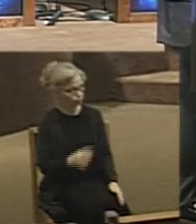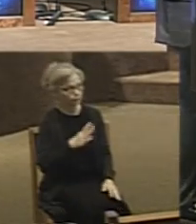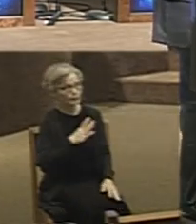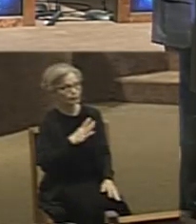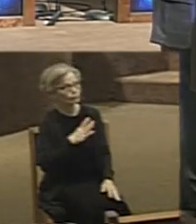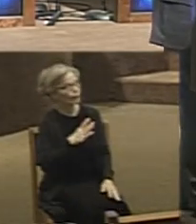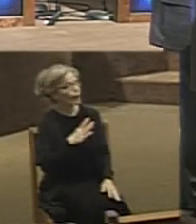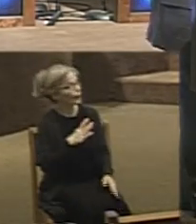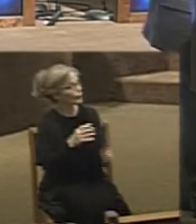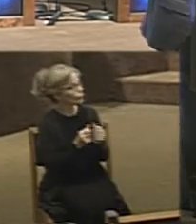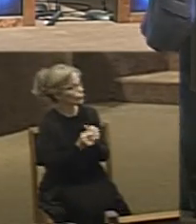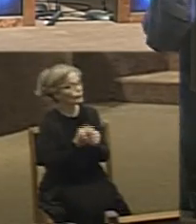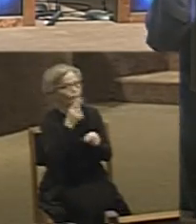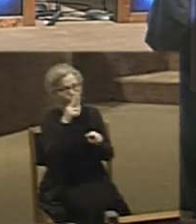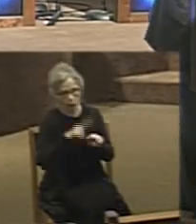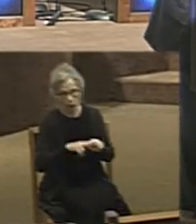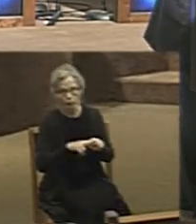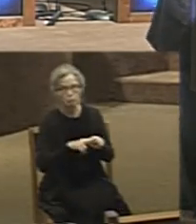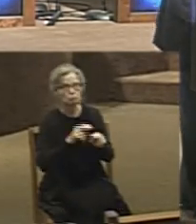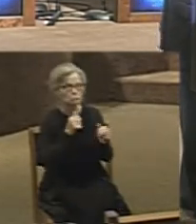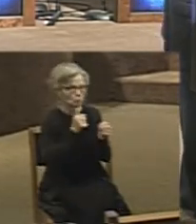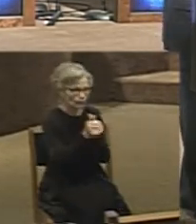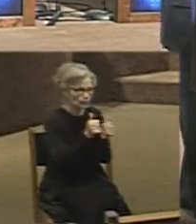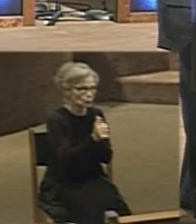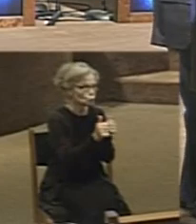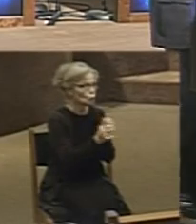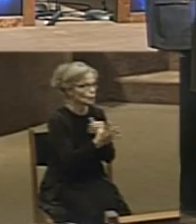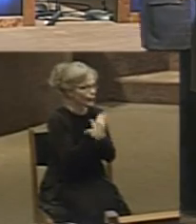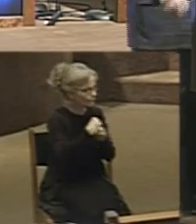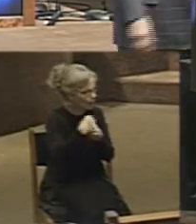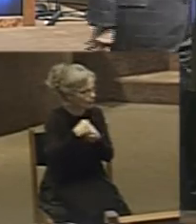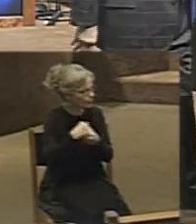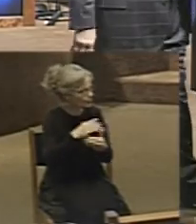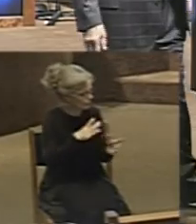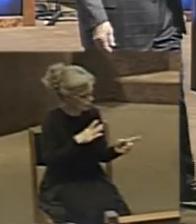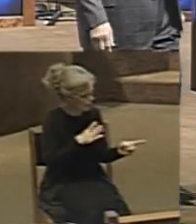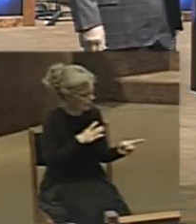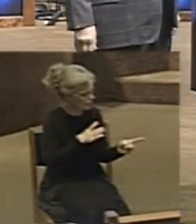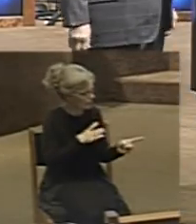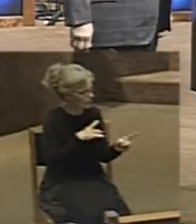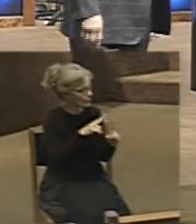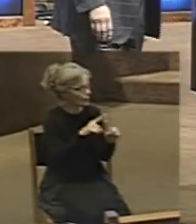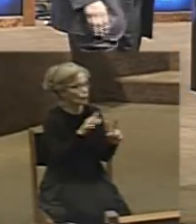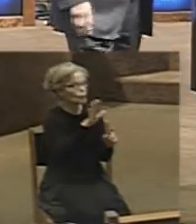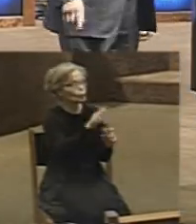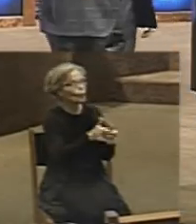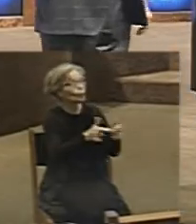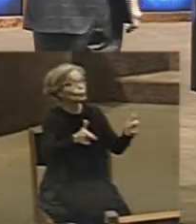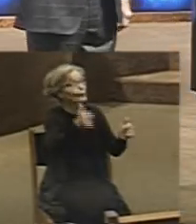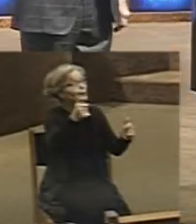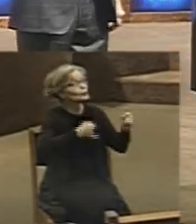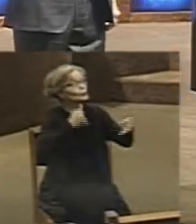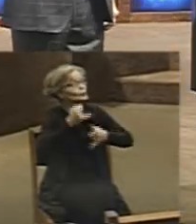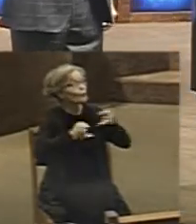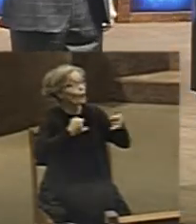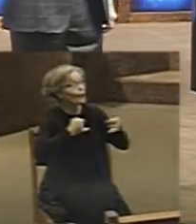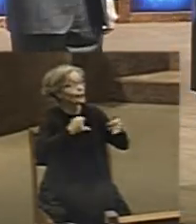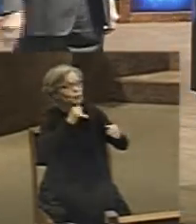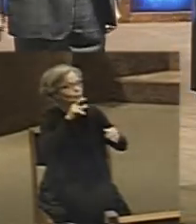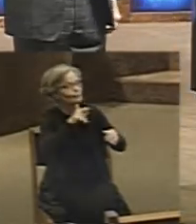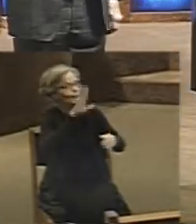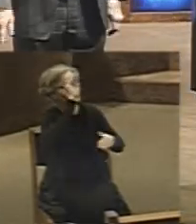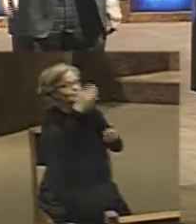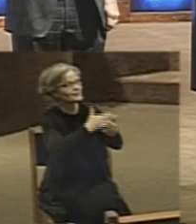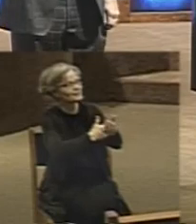involvement and fun and competition, but you hear me. Your greatest joy shouldn't be that your son scored the most goals